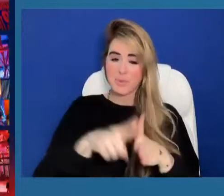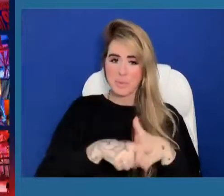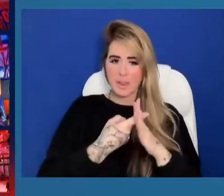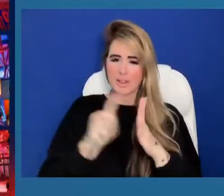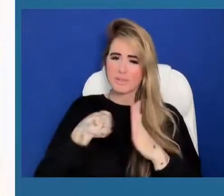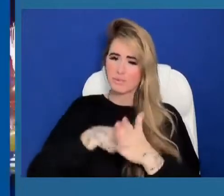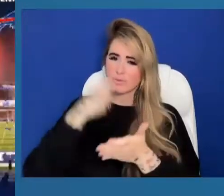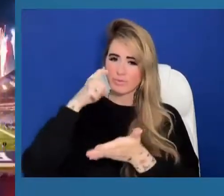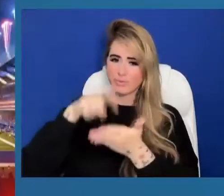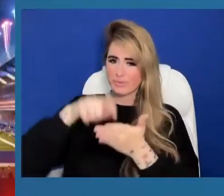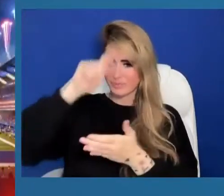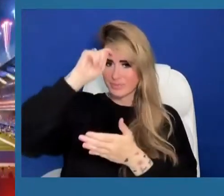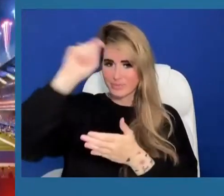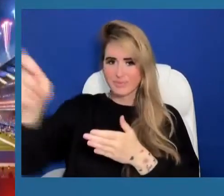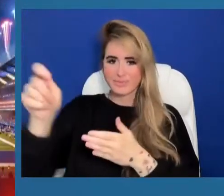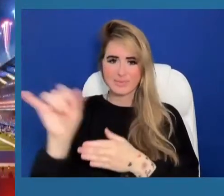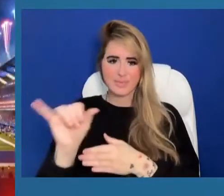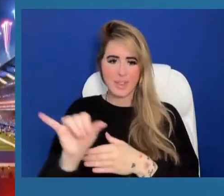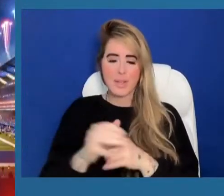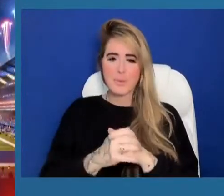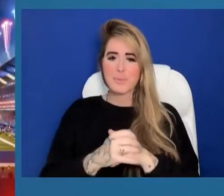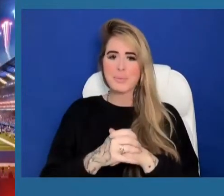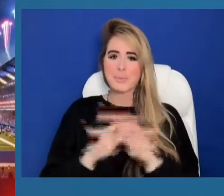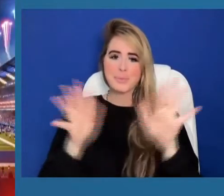recognize Kim Pegula today as well.